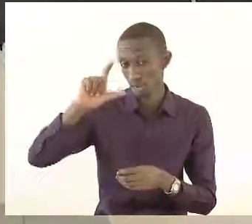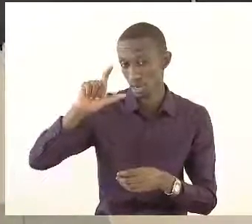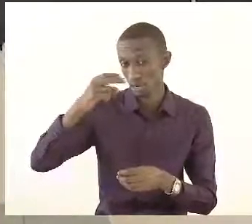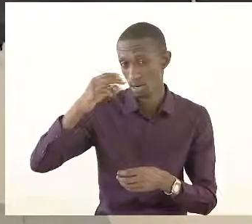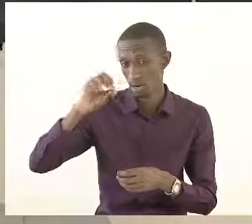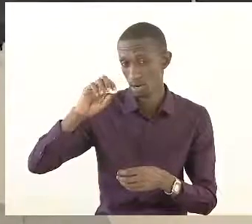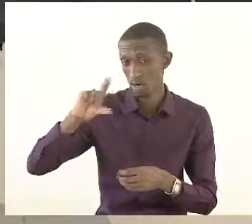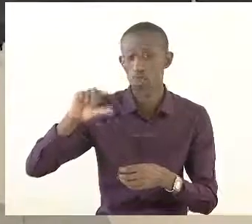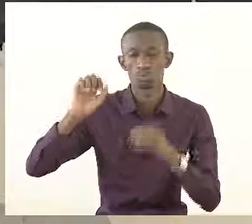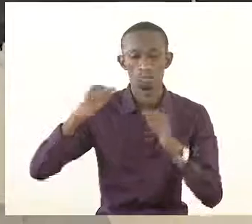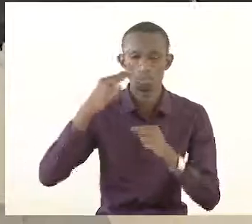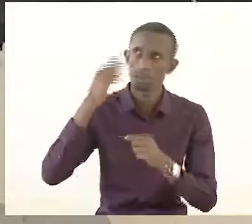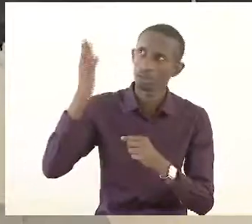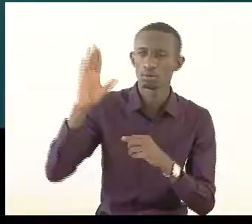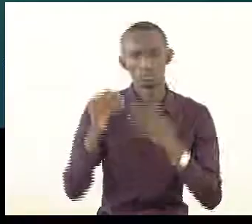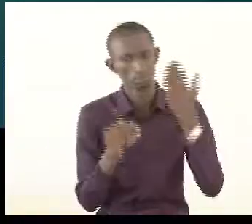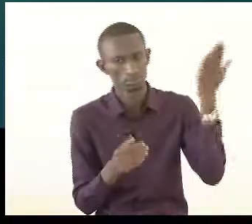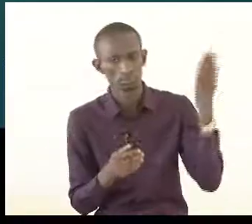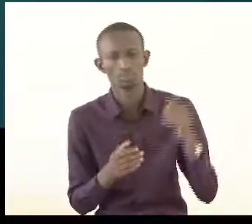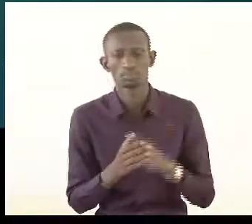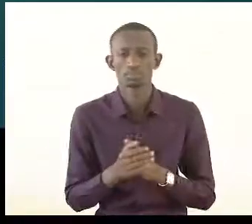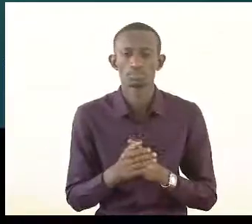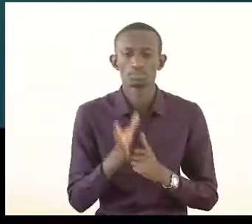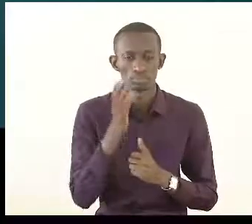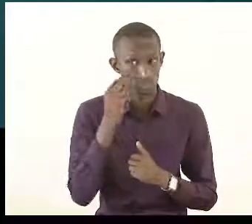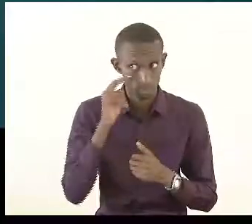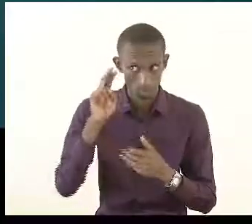let us have a look at what is